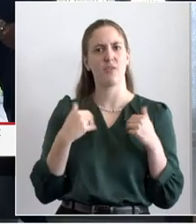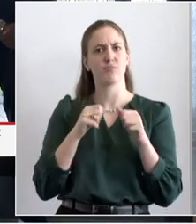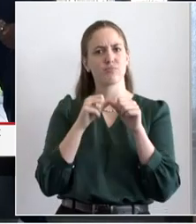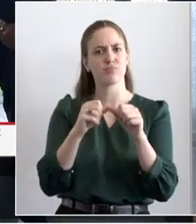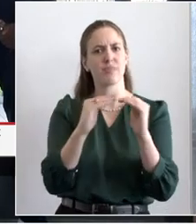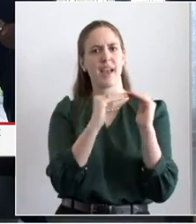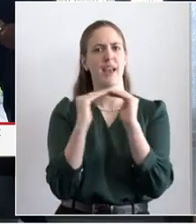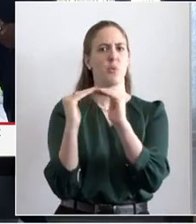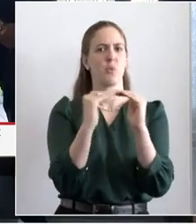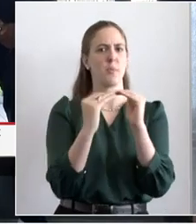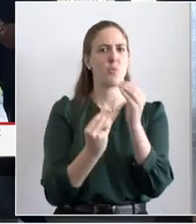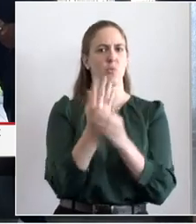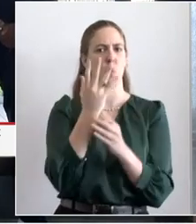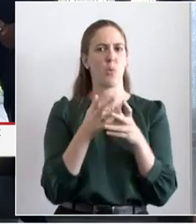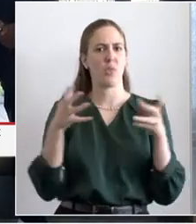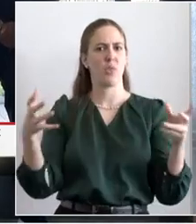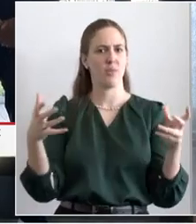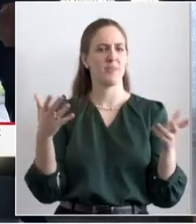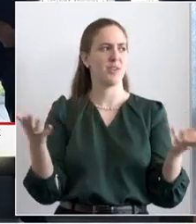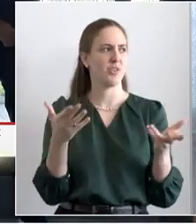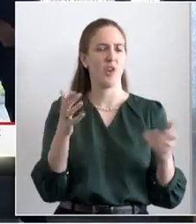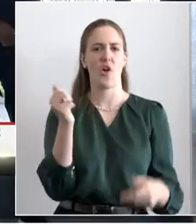across all of our wards. Thank you.